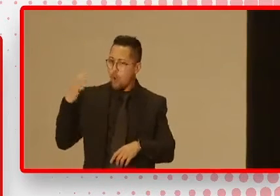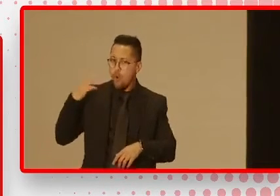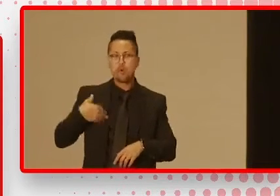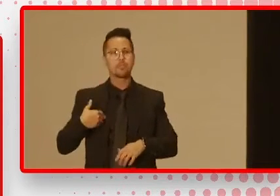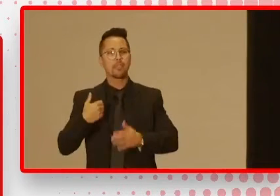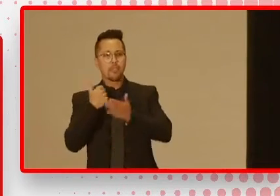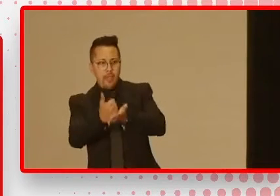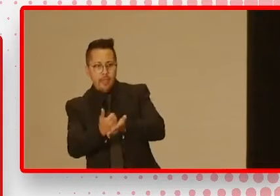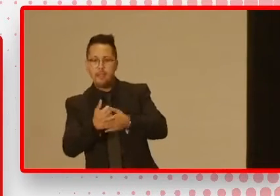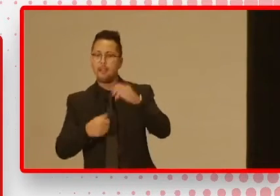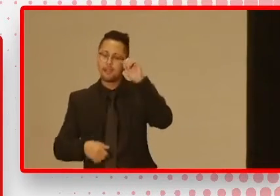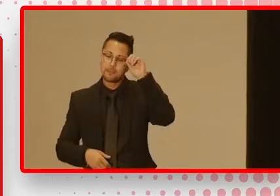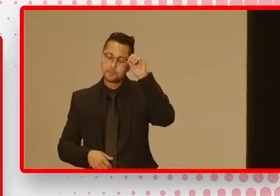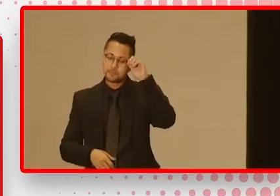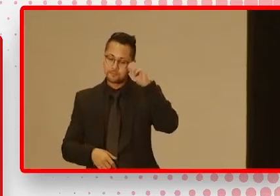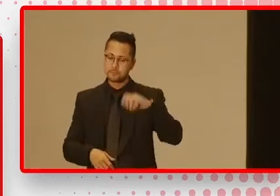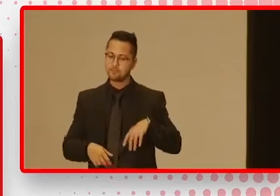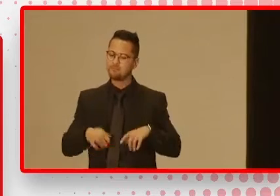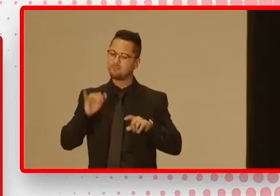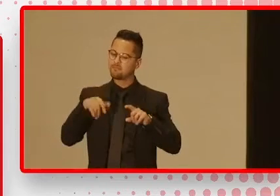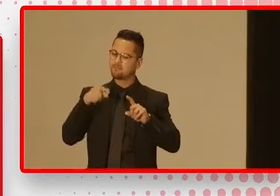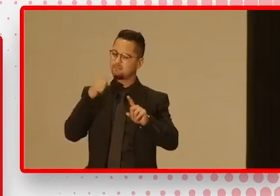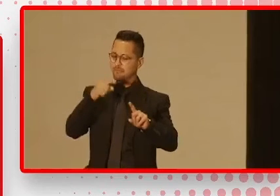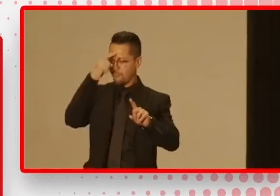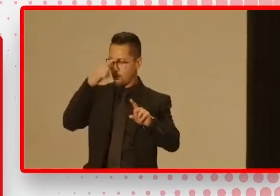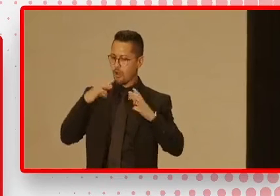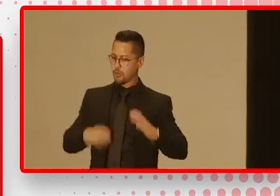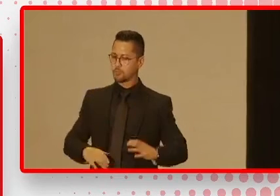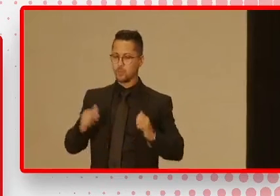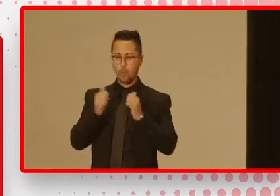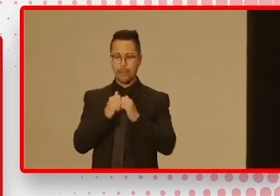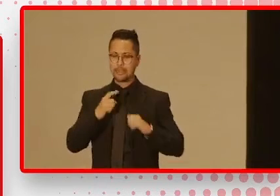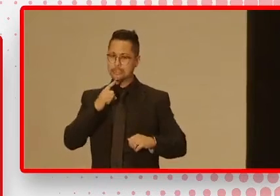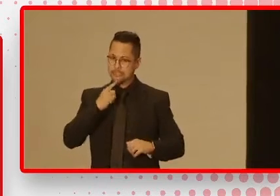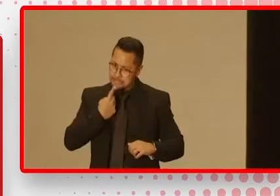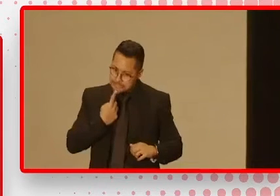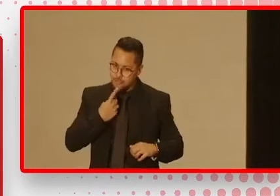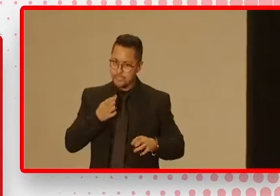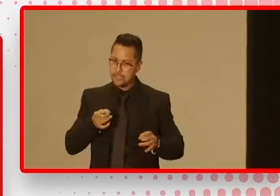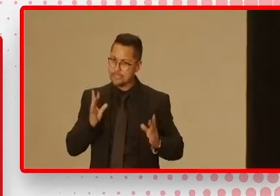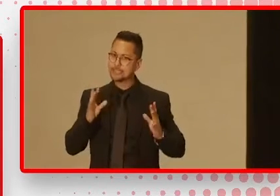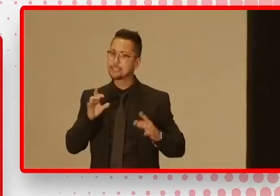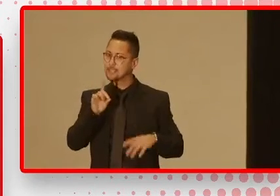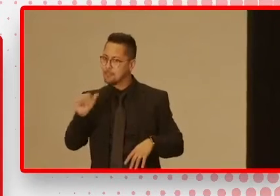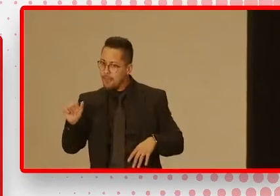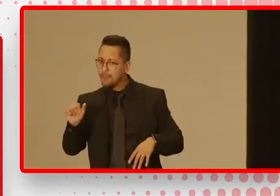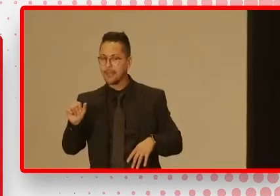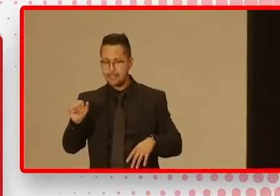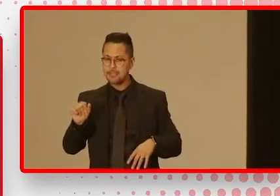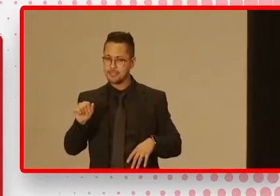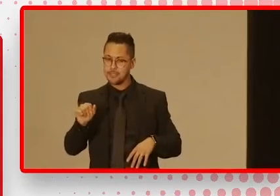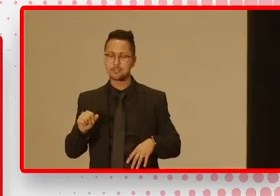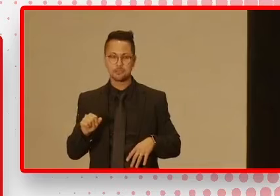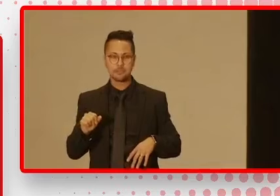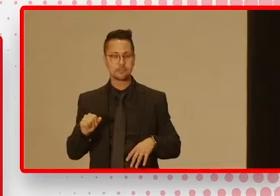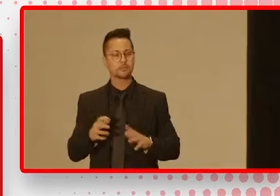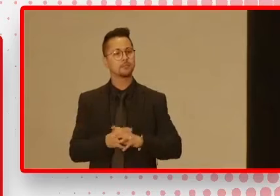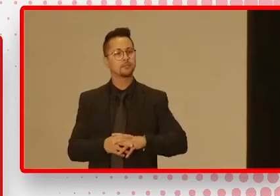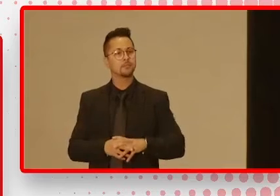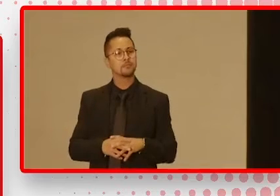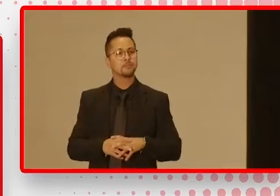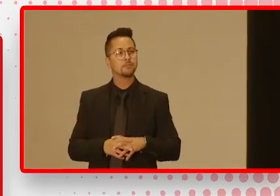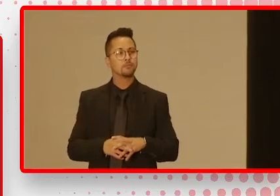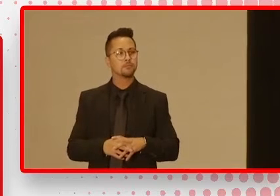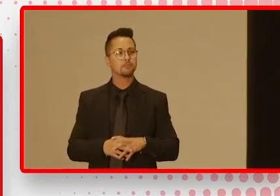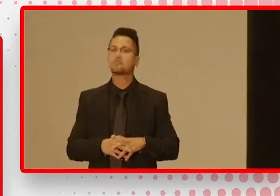Those support employment is going to be for our customers with the most significant disability. Okay. So that is like